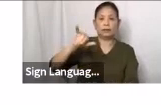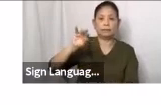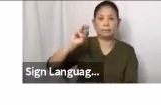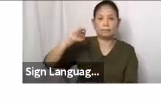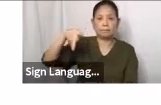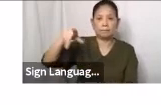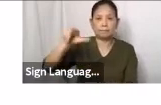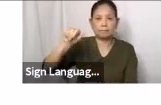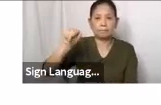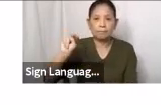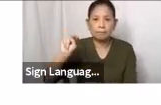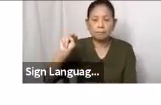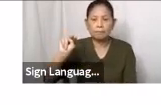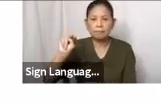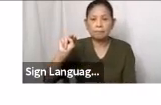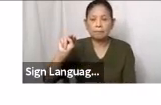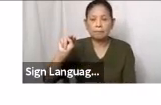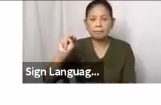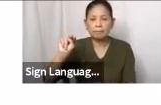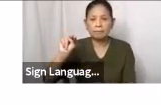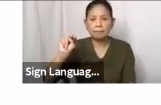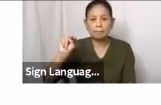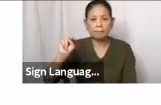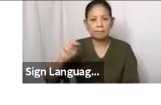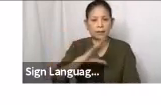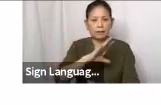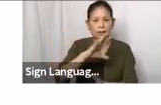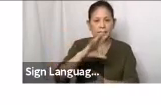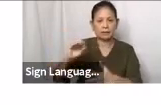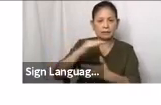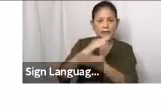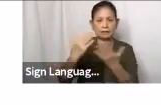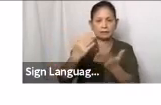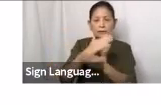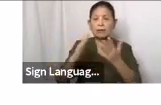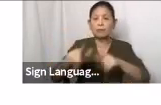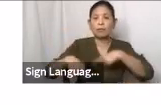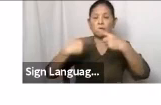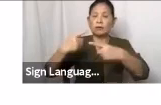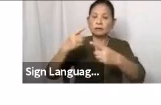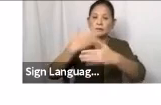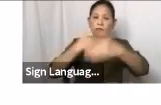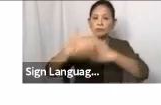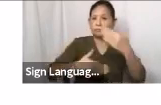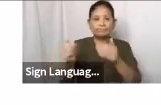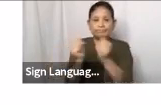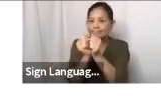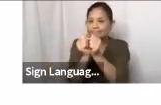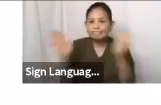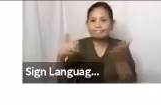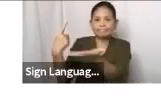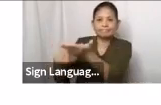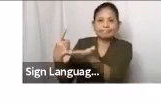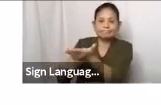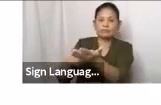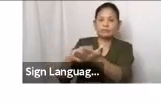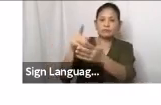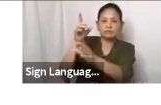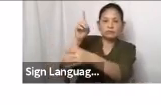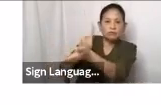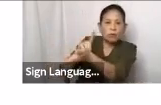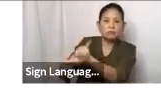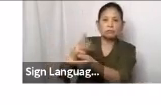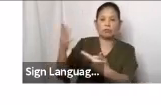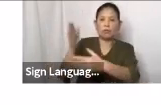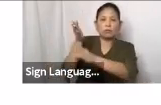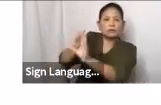them have been castrated, going into the castration process without being consulting a doctor or any psychologist, just